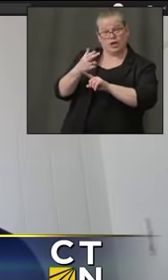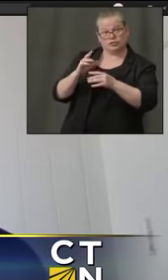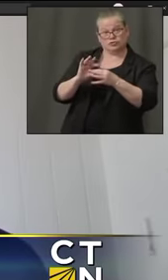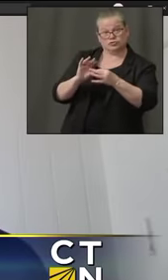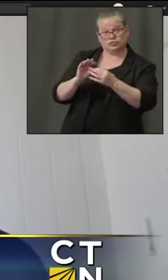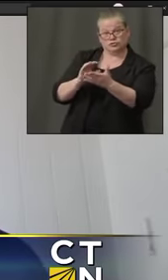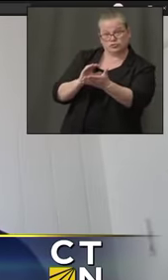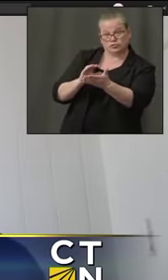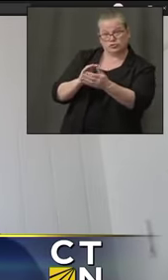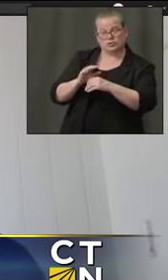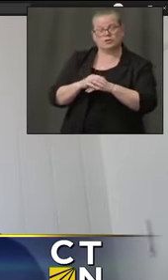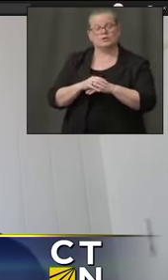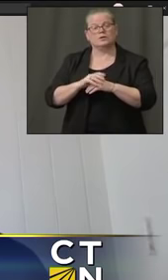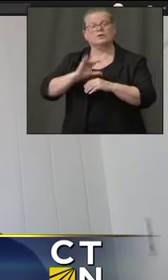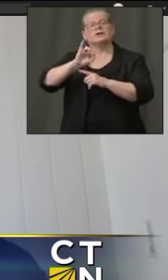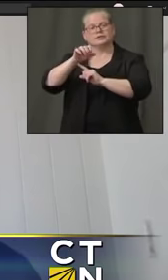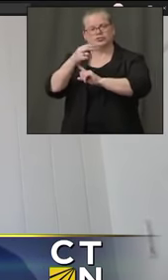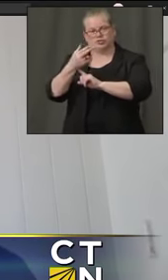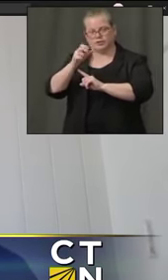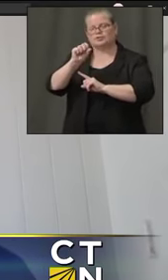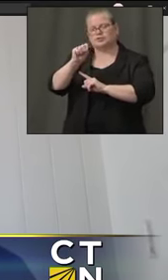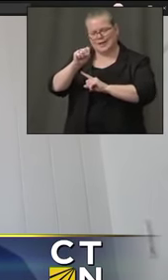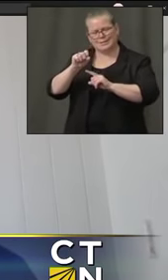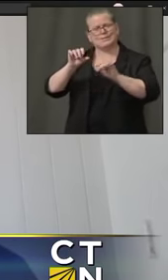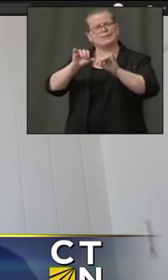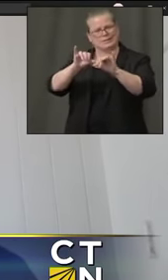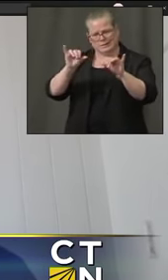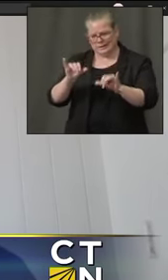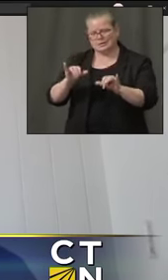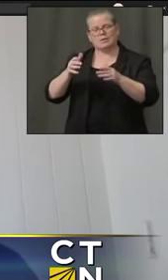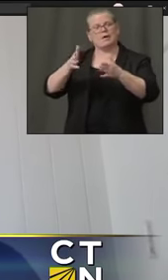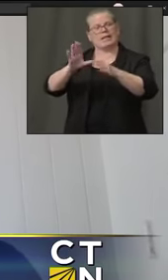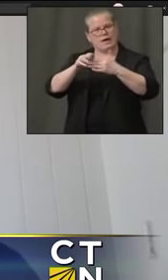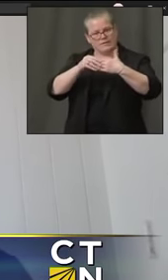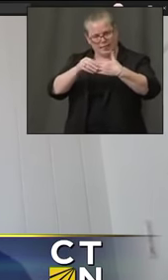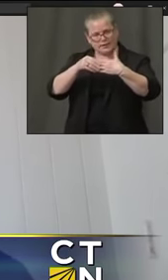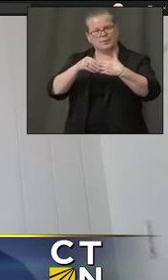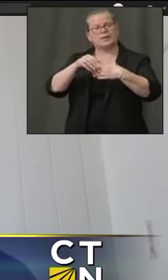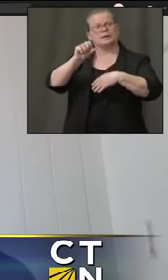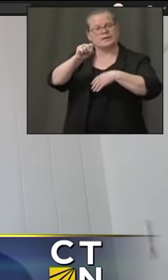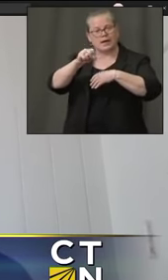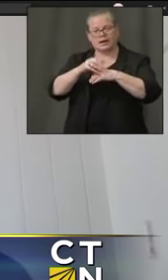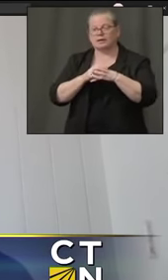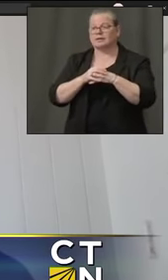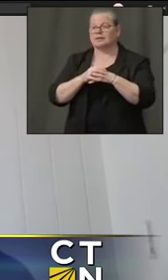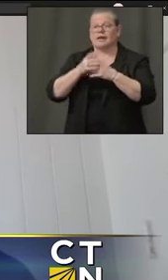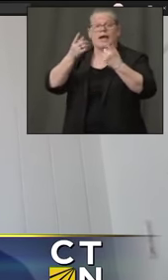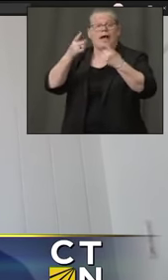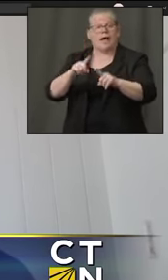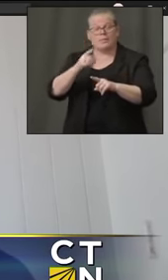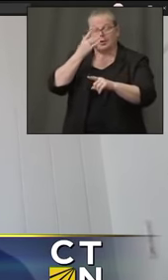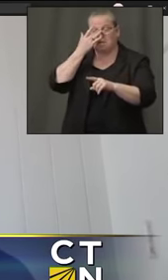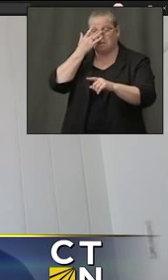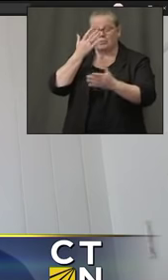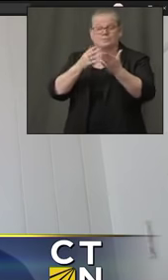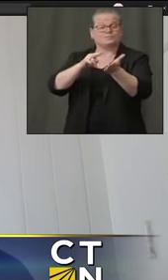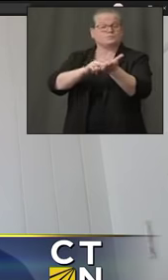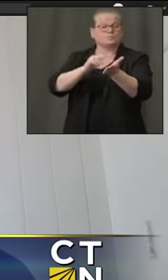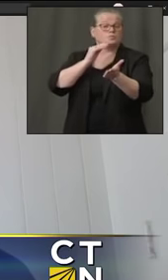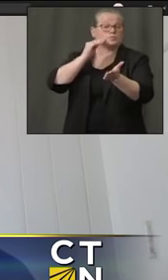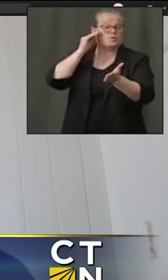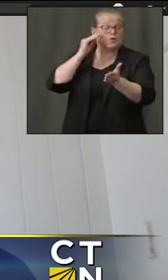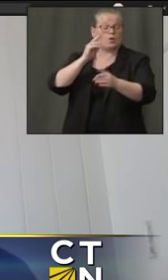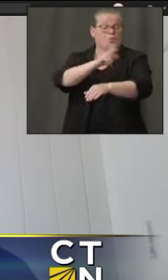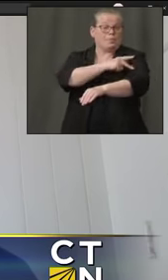Yeah, there is flexibility in the system in cases where, a nursing home that has both positive and negative